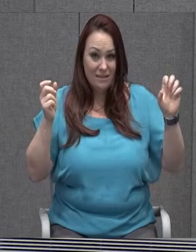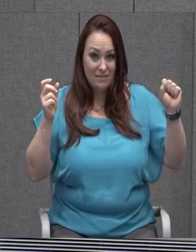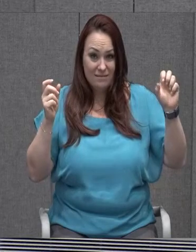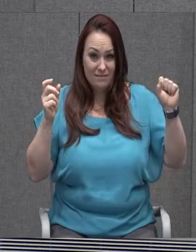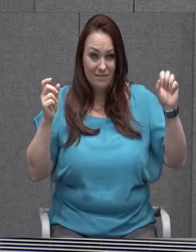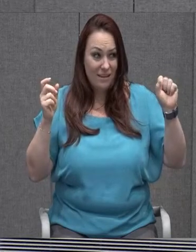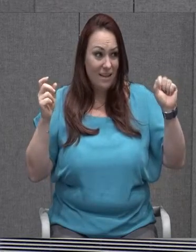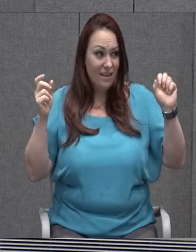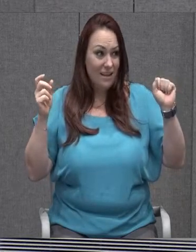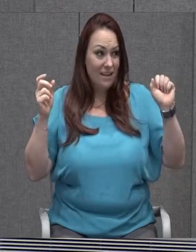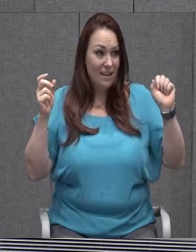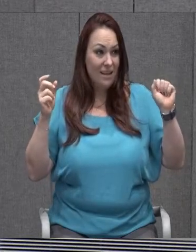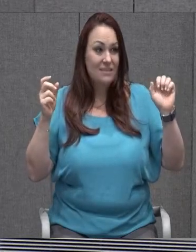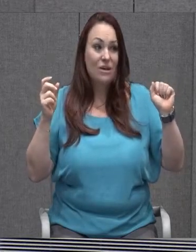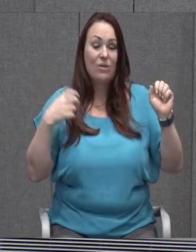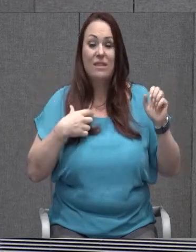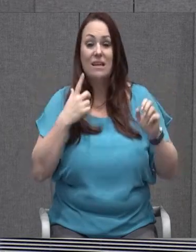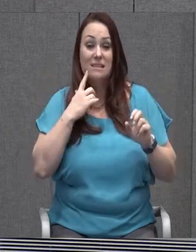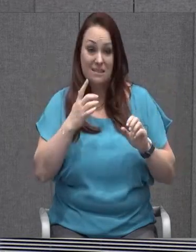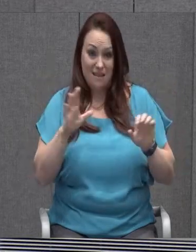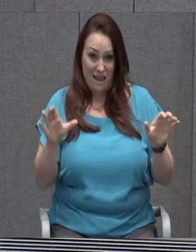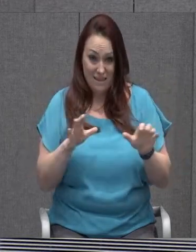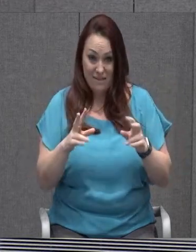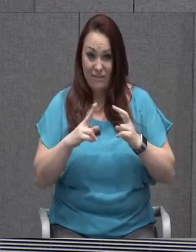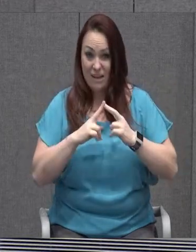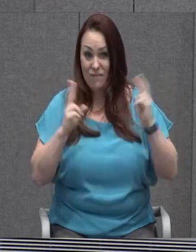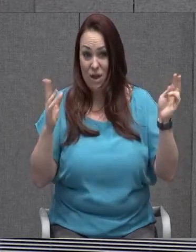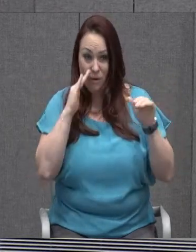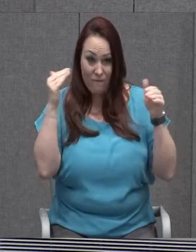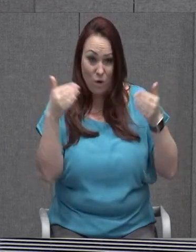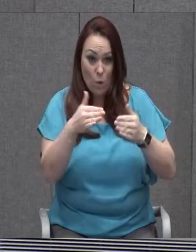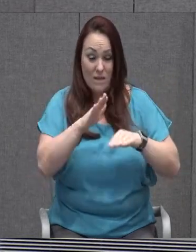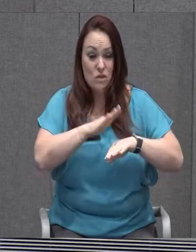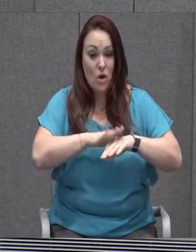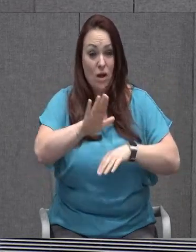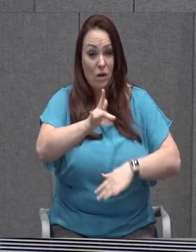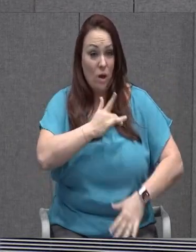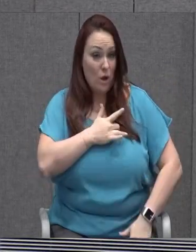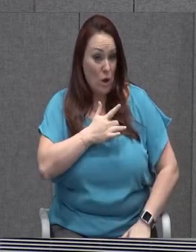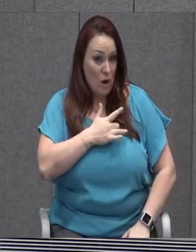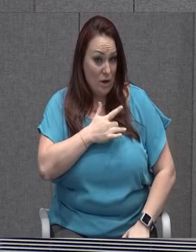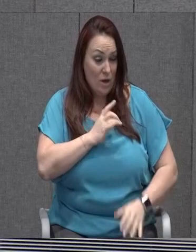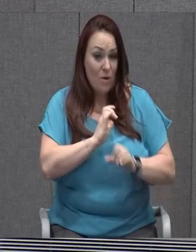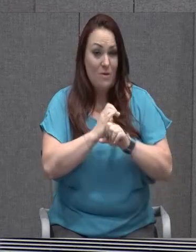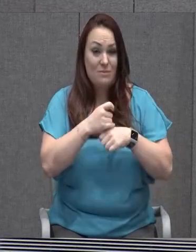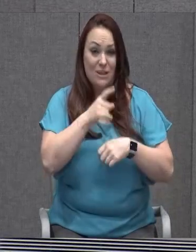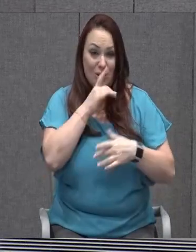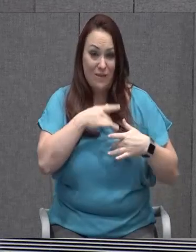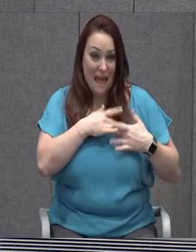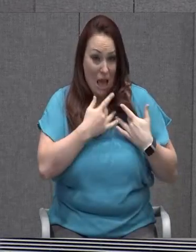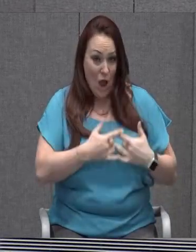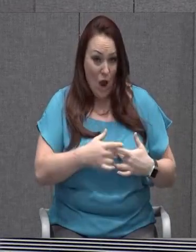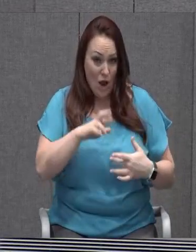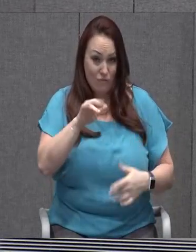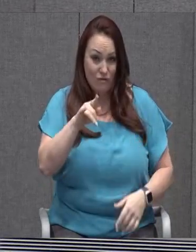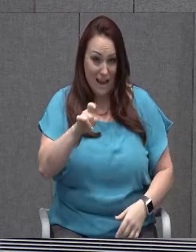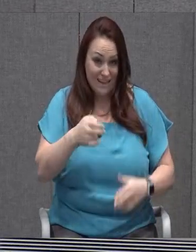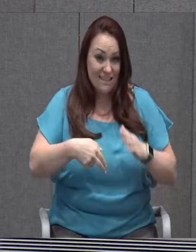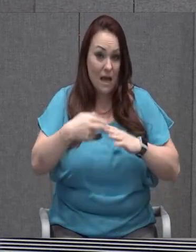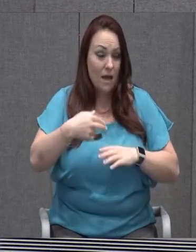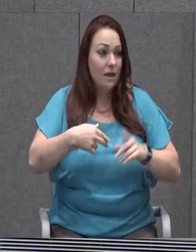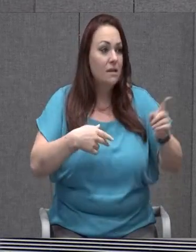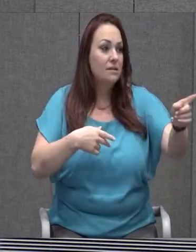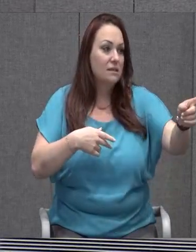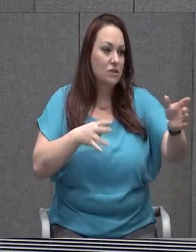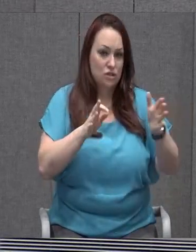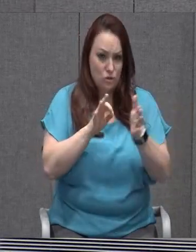All right, so this activity is very cardio. Get that heart rate up. And we're gonna try and recover. Did you count? I counted and I